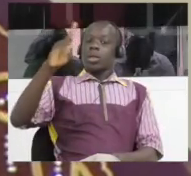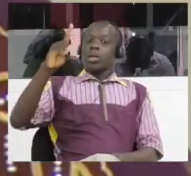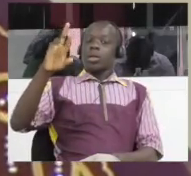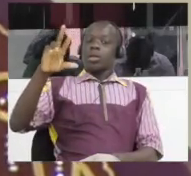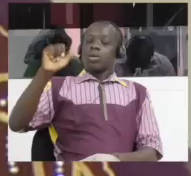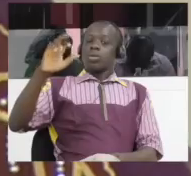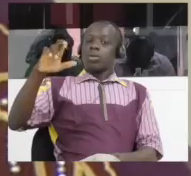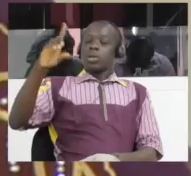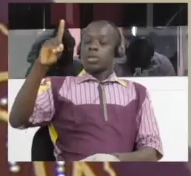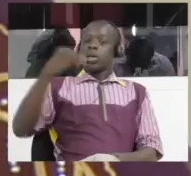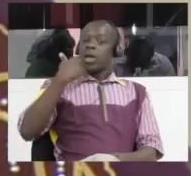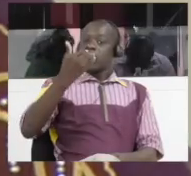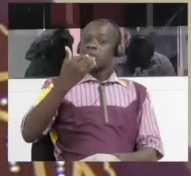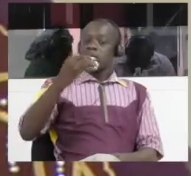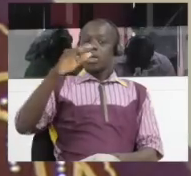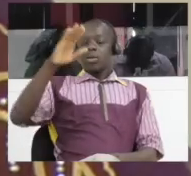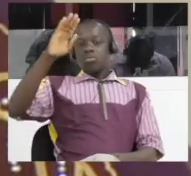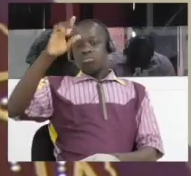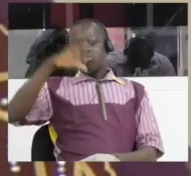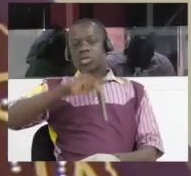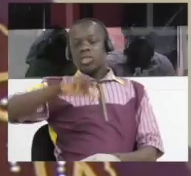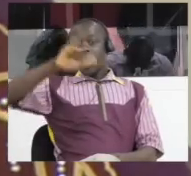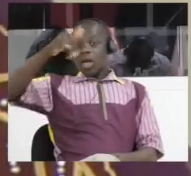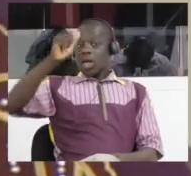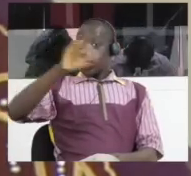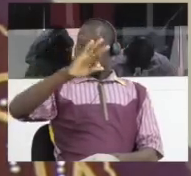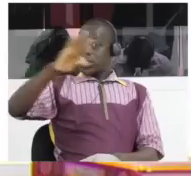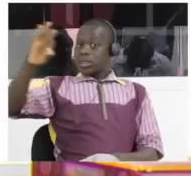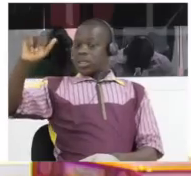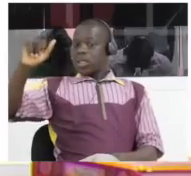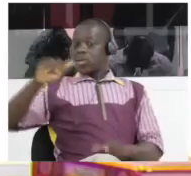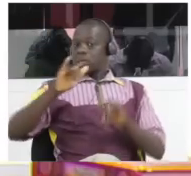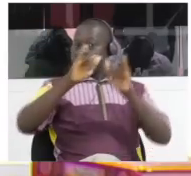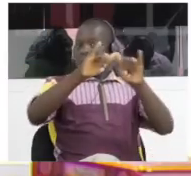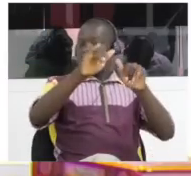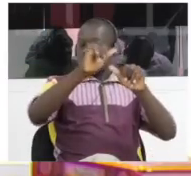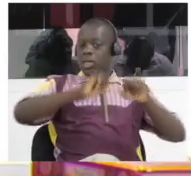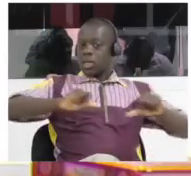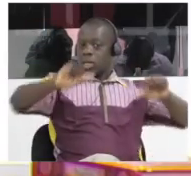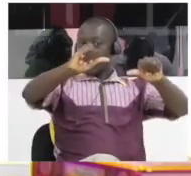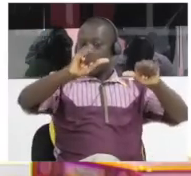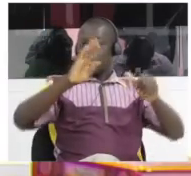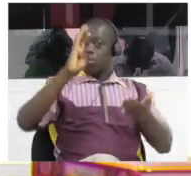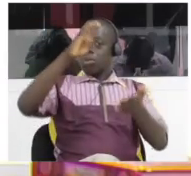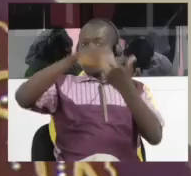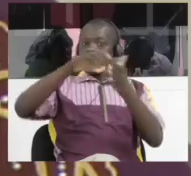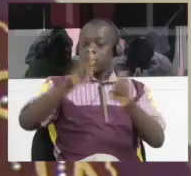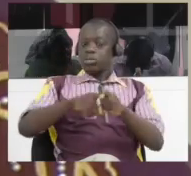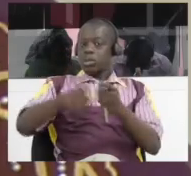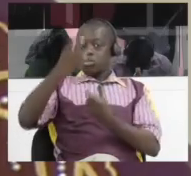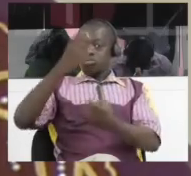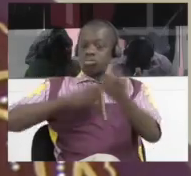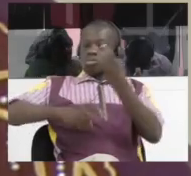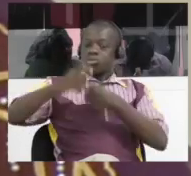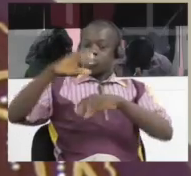that they don't need him, and you asked Mr. Jata to go and stay somewhere around Banyun, did you